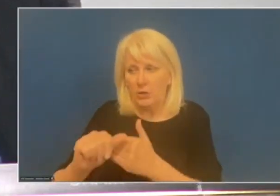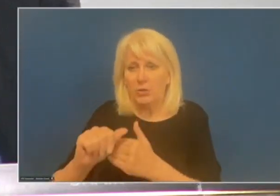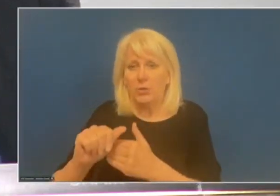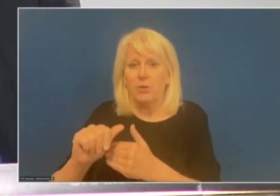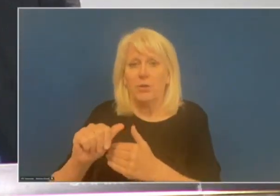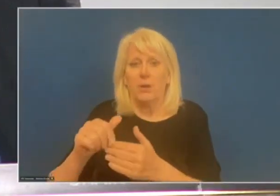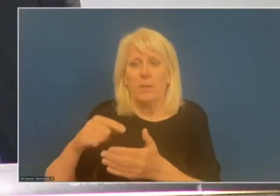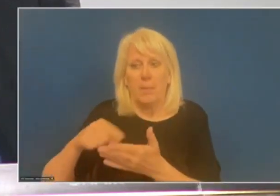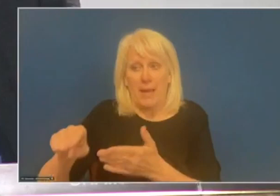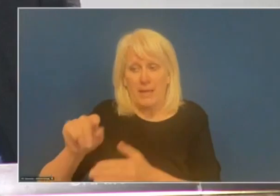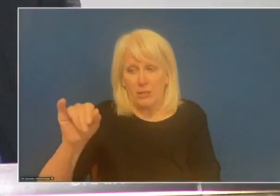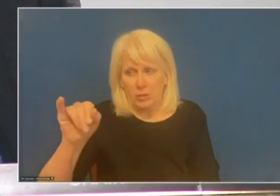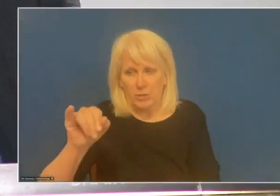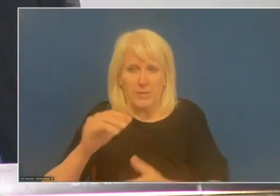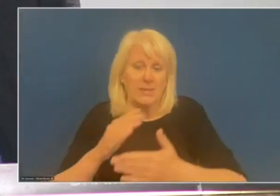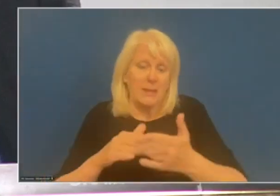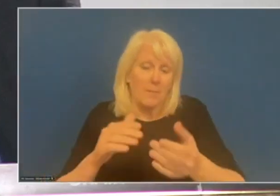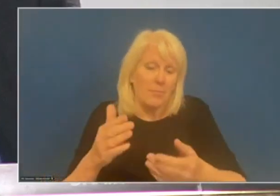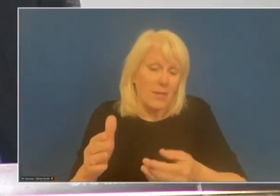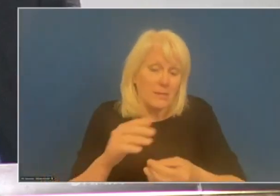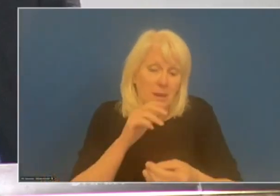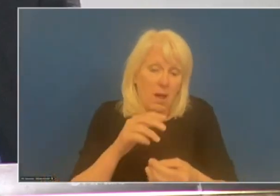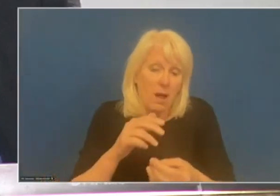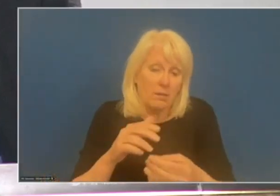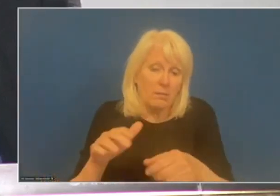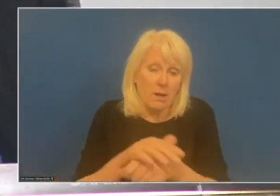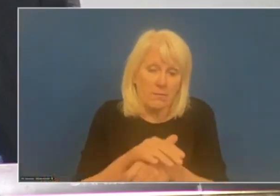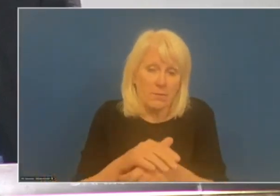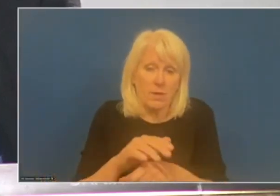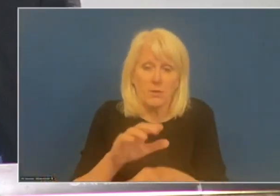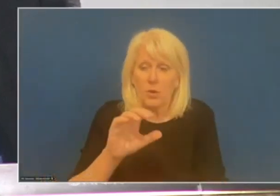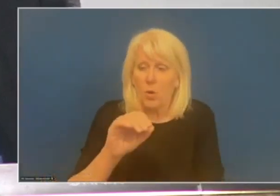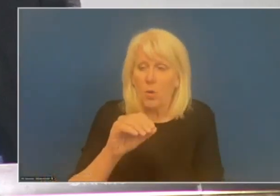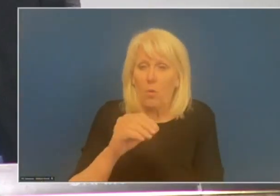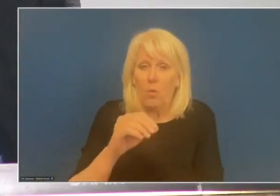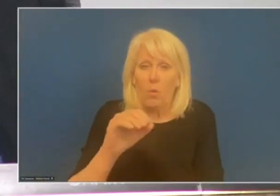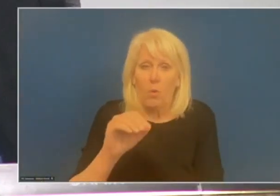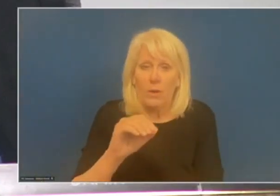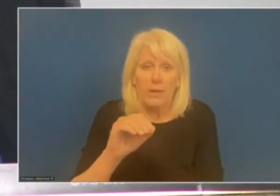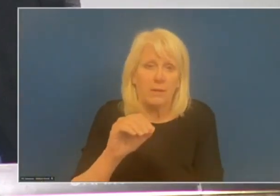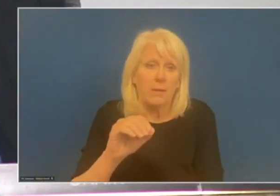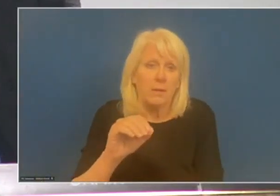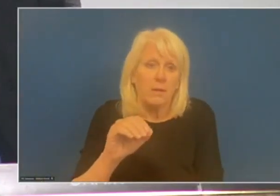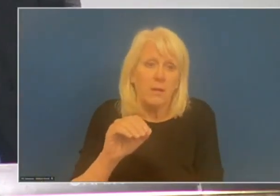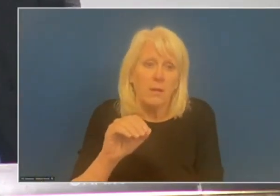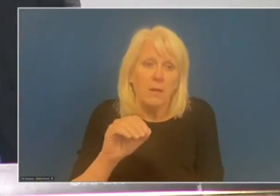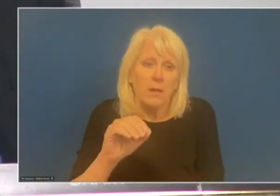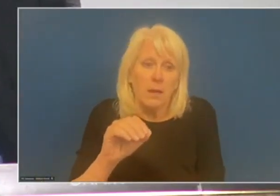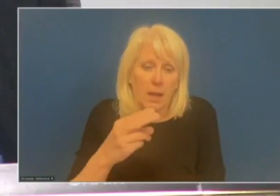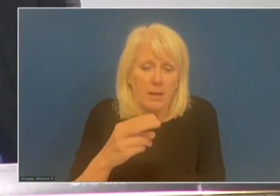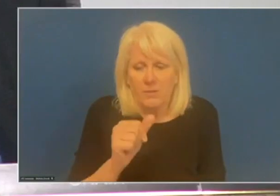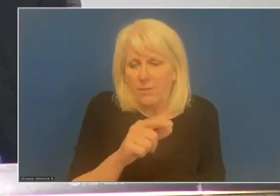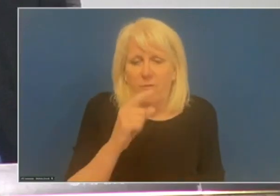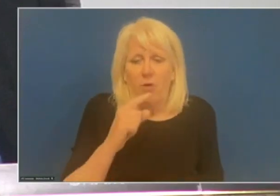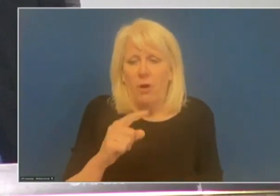that were not covered under the Oregon Health Plan for gender-affirming care. And I want to state that I believe the vast majority of youth